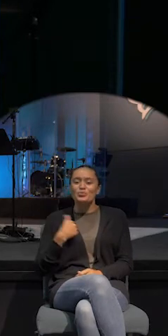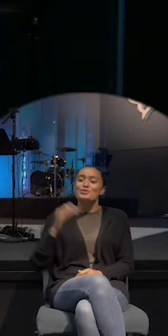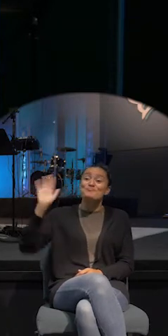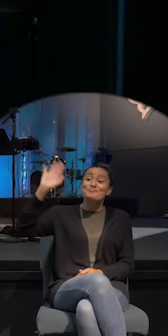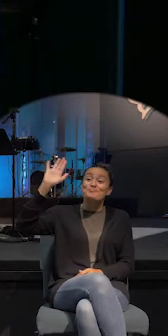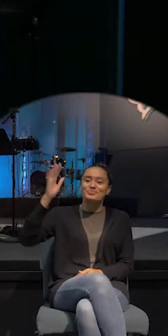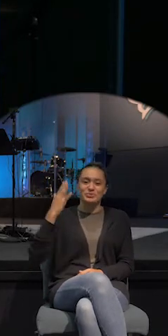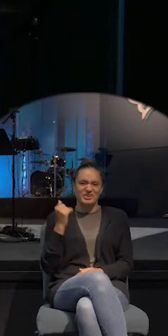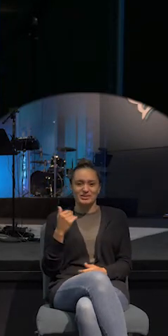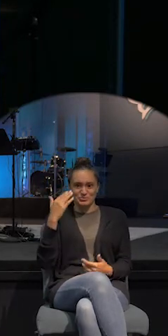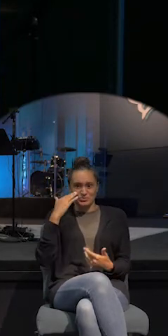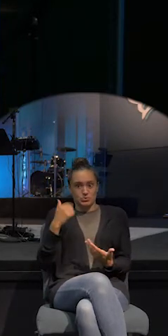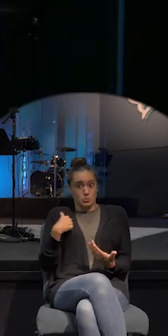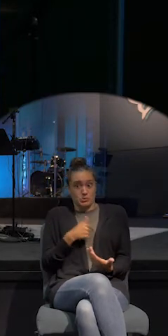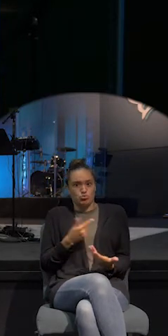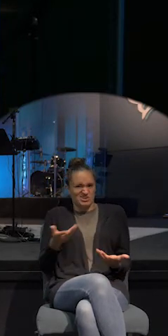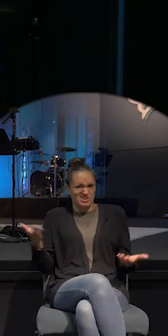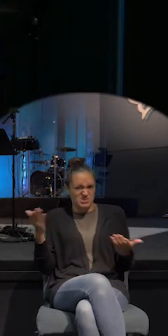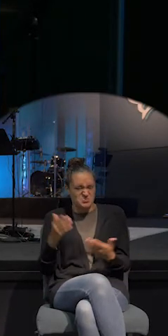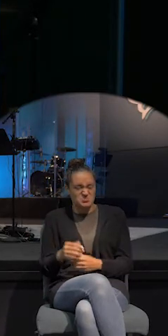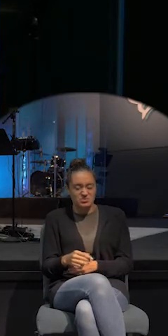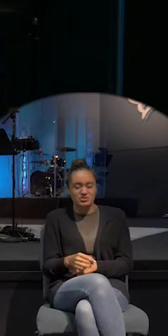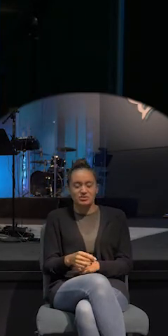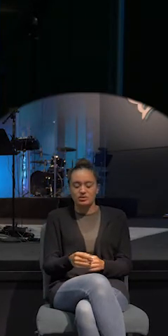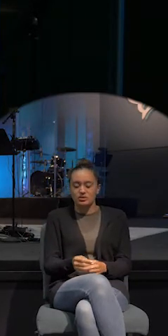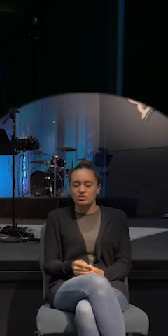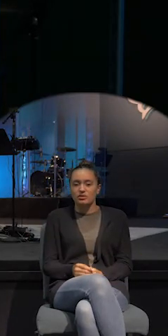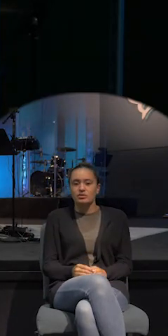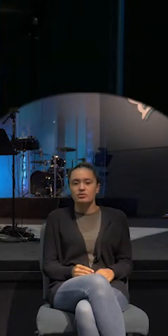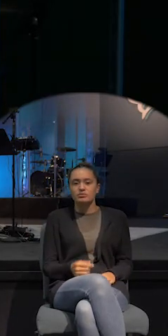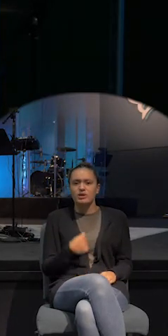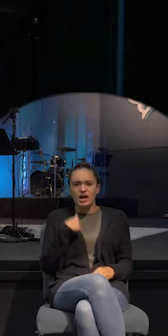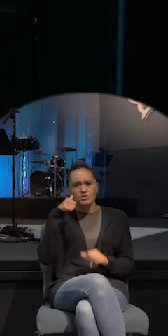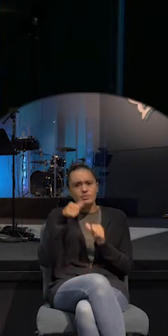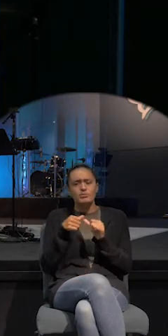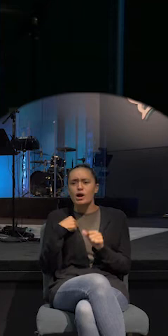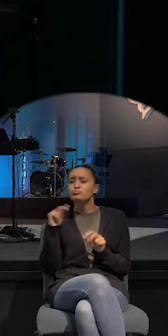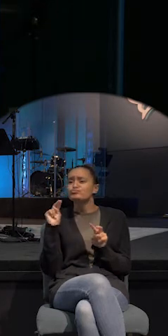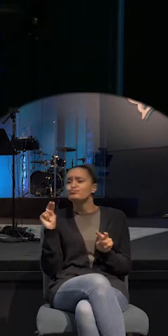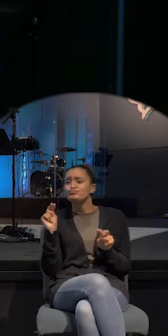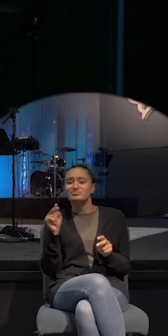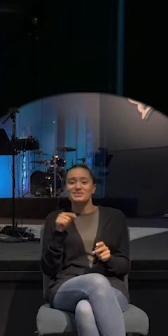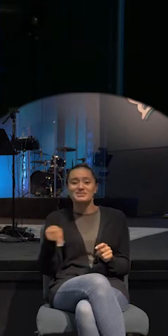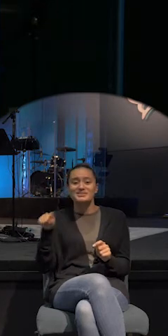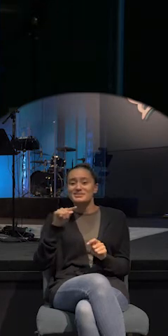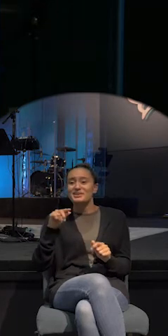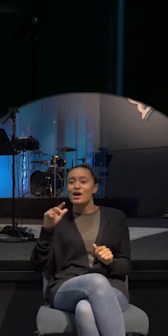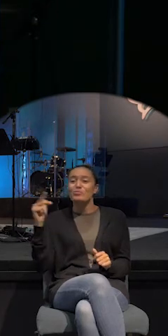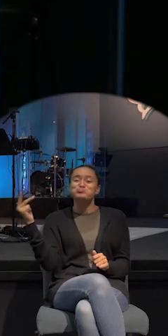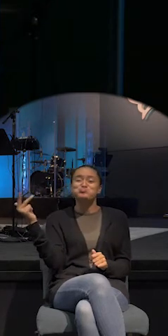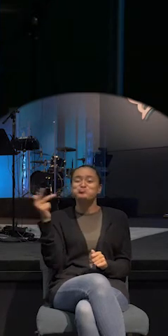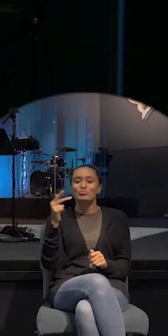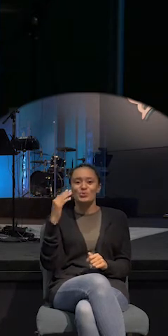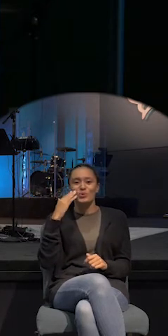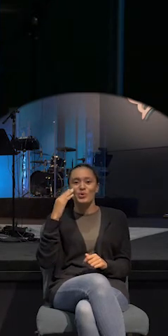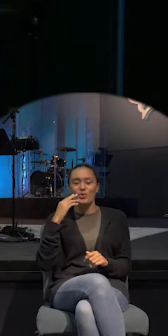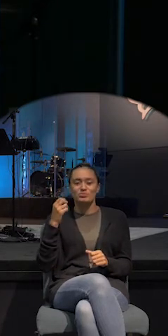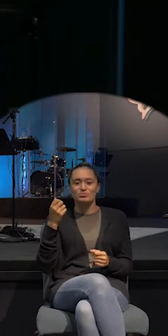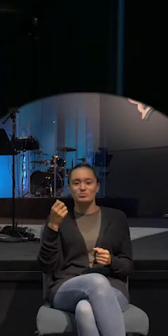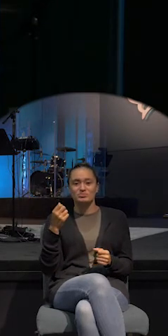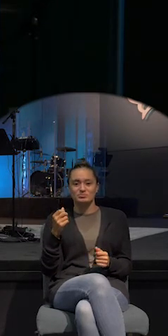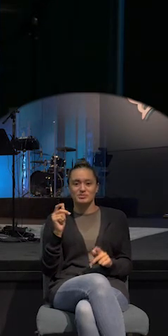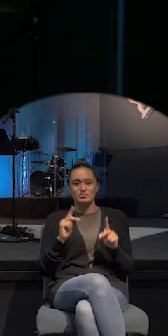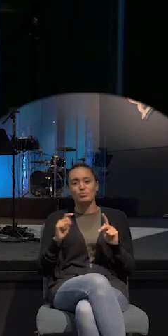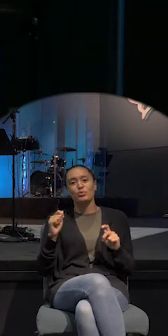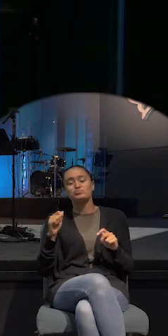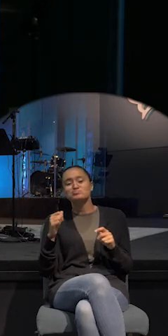them because they knew we were here. And so I remember just looking at them as they climbed off the car, and there were just a crowd of people in the parking